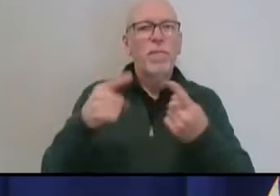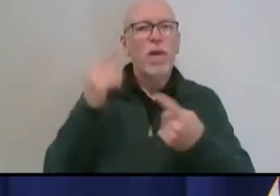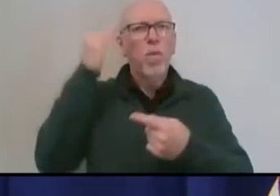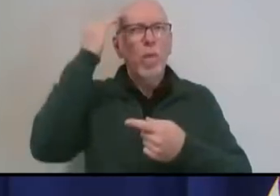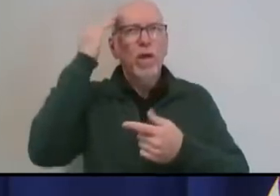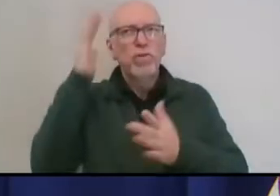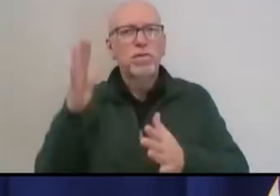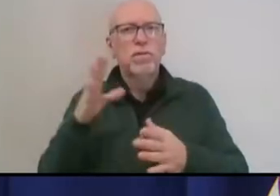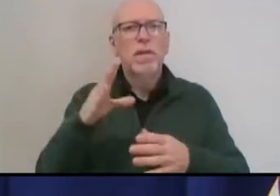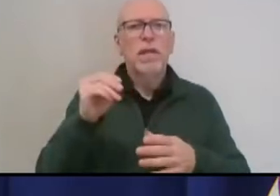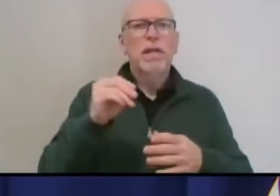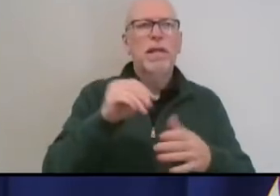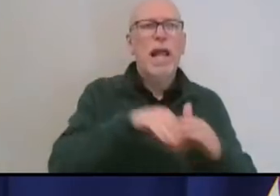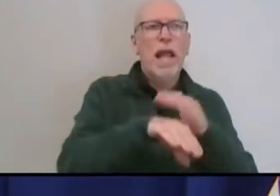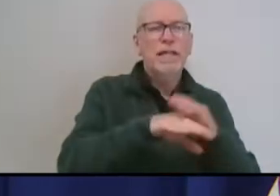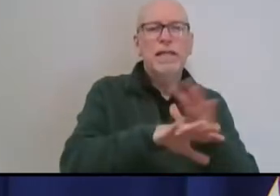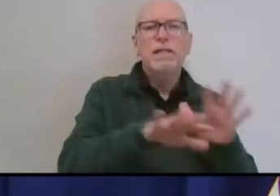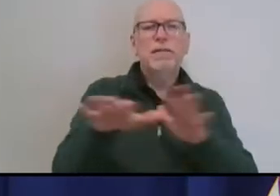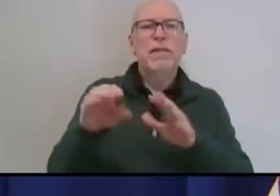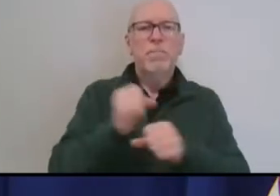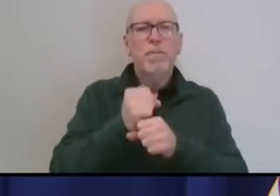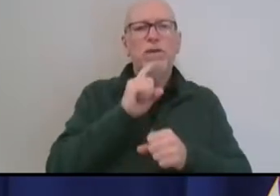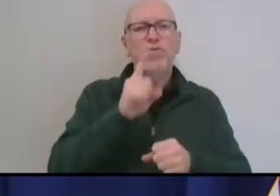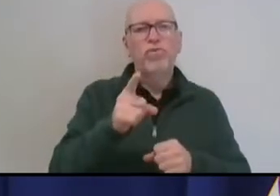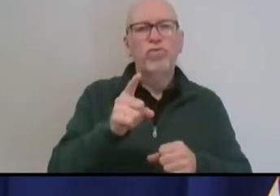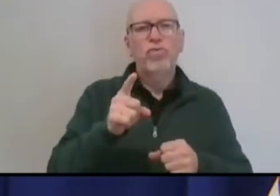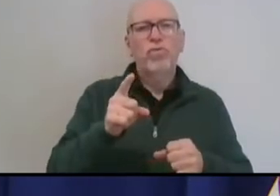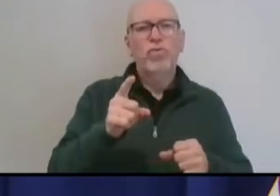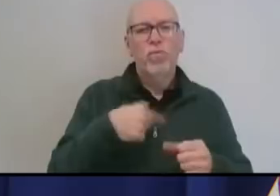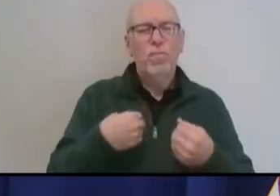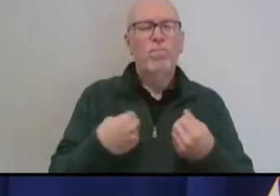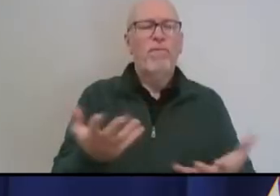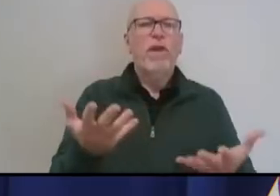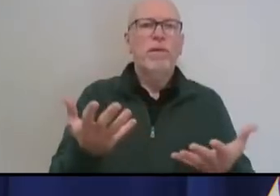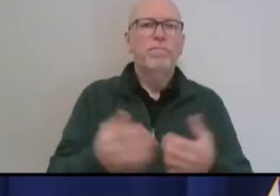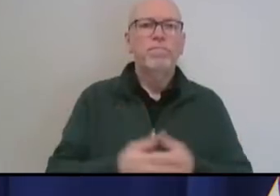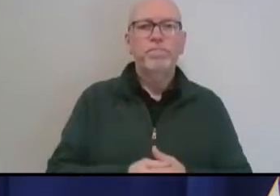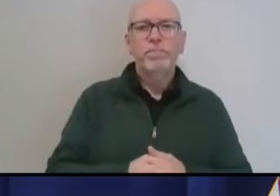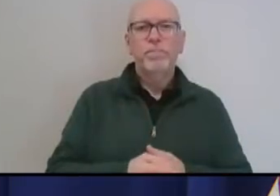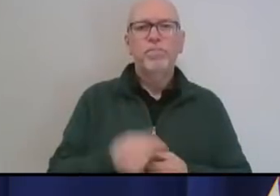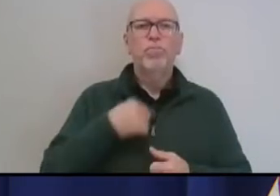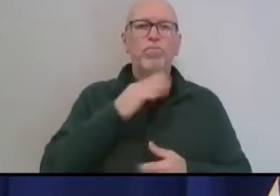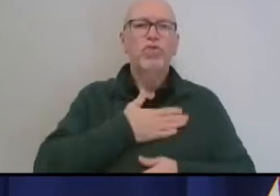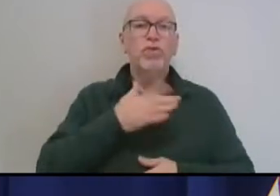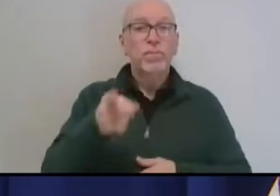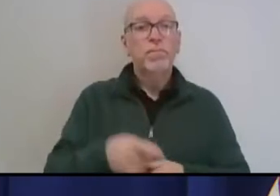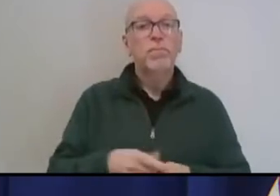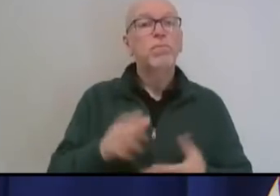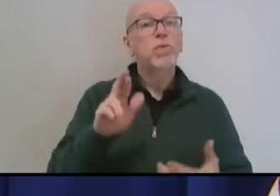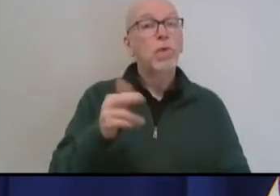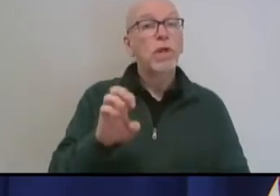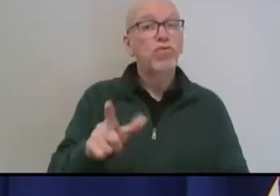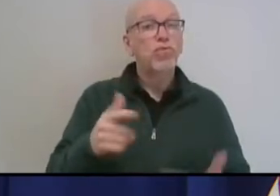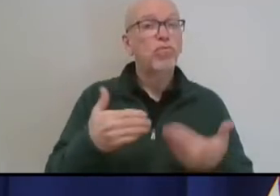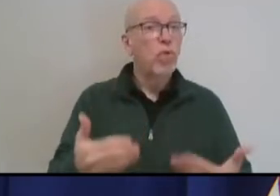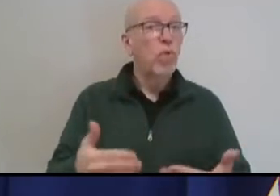word about access, and then making sure it is provided. We appreciate that. Rachel, you want to?